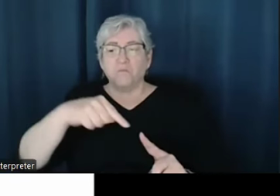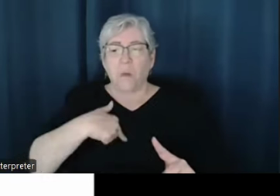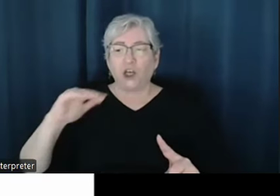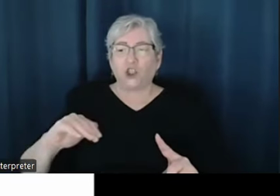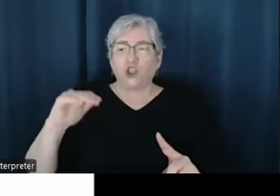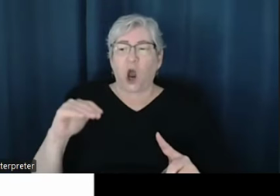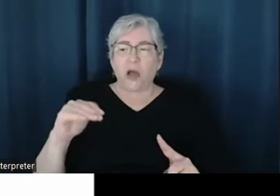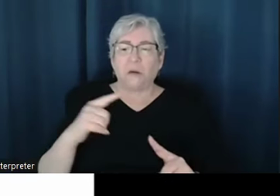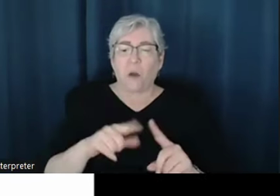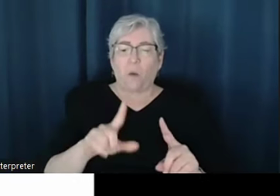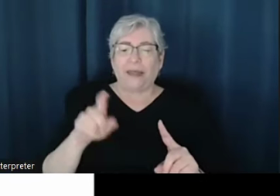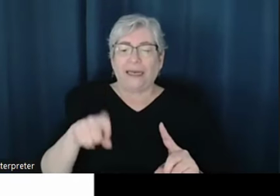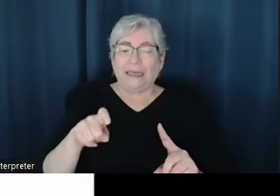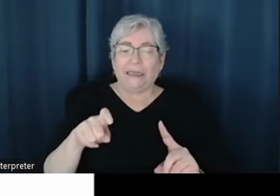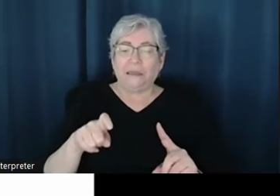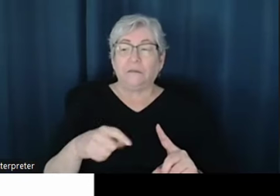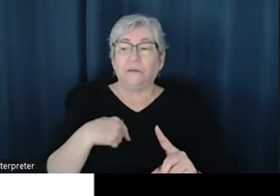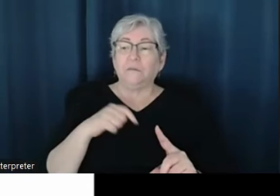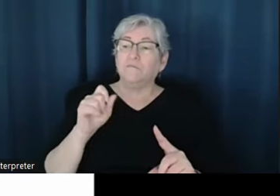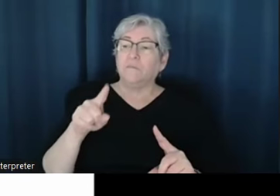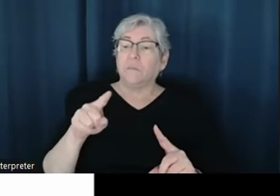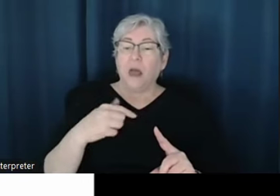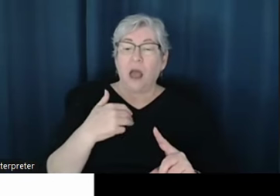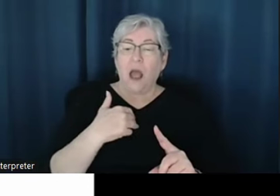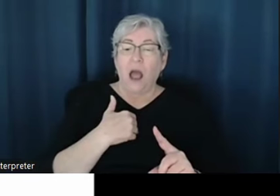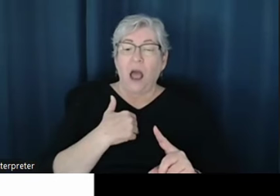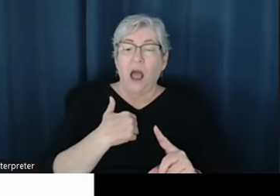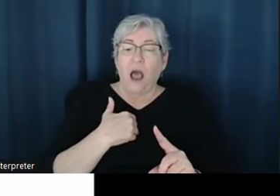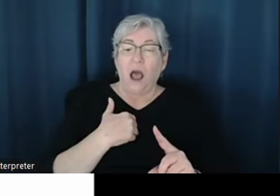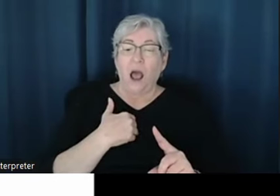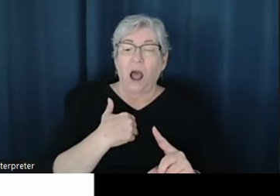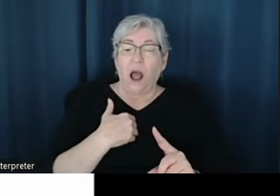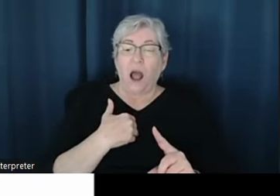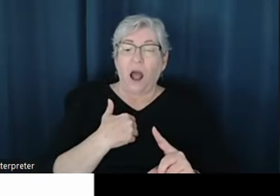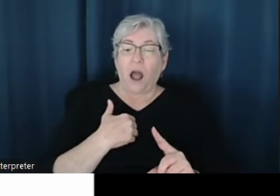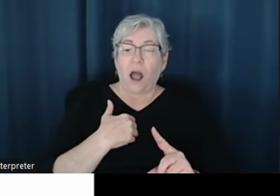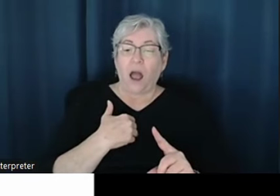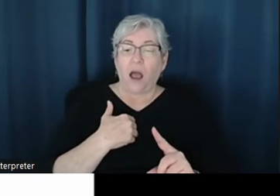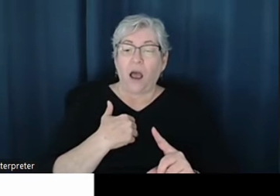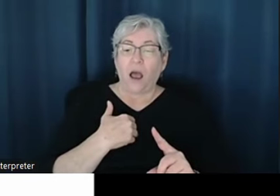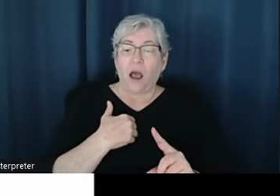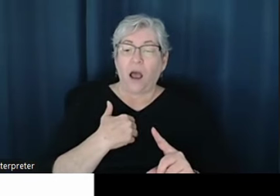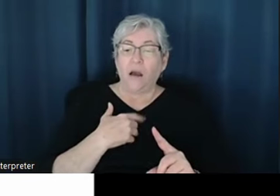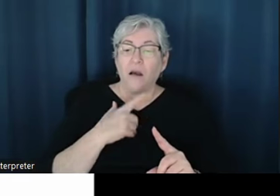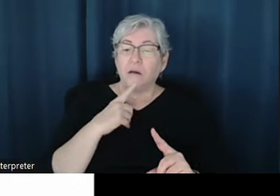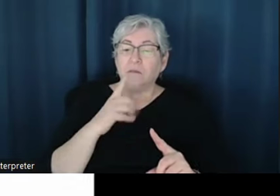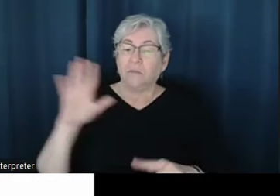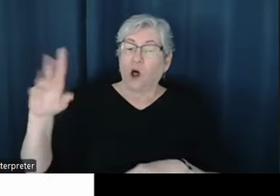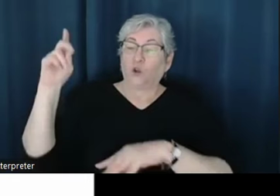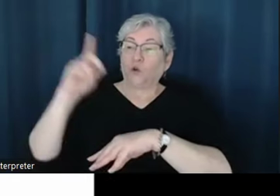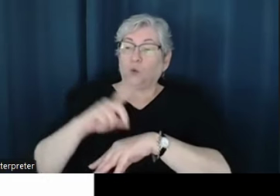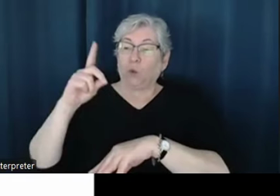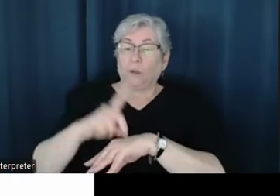there then an affirmative duty to come if they are on notice, just like the school has